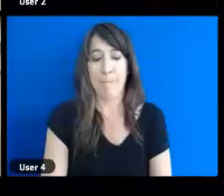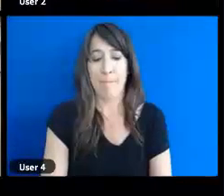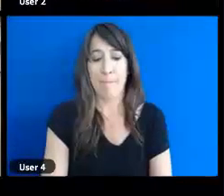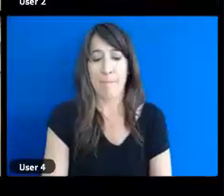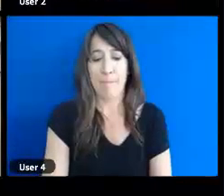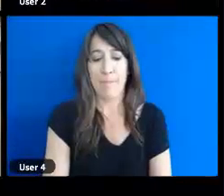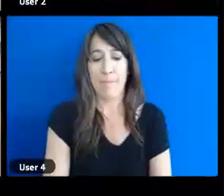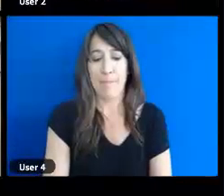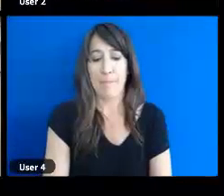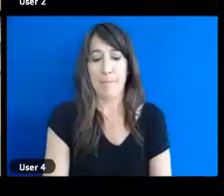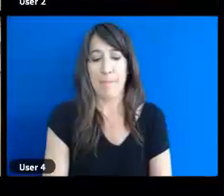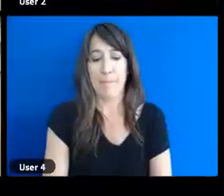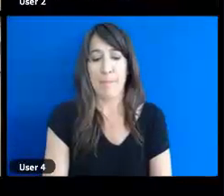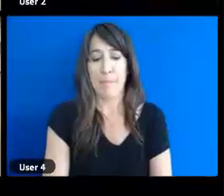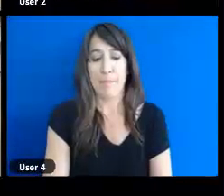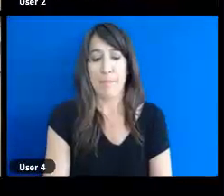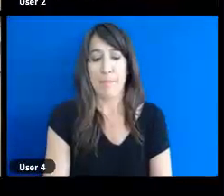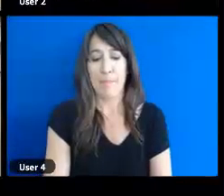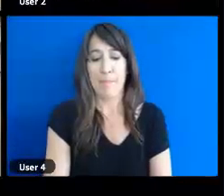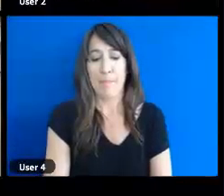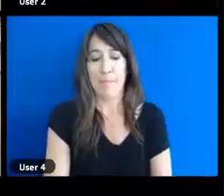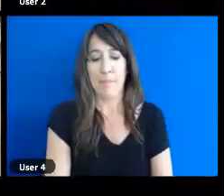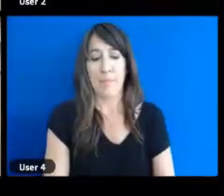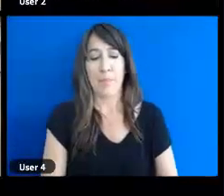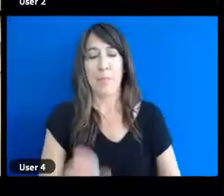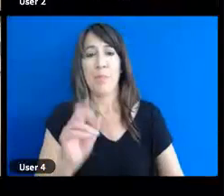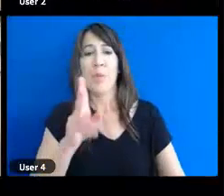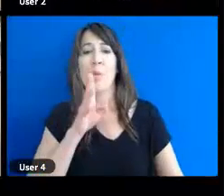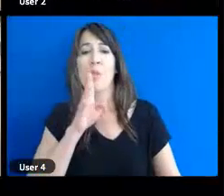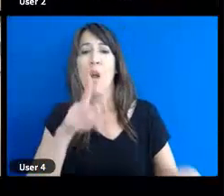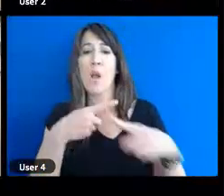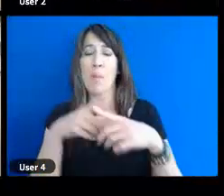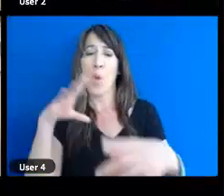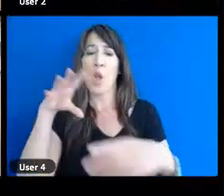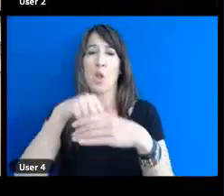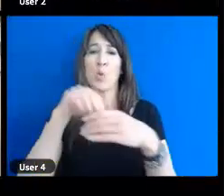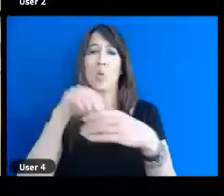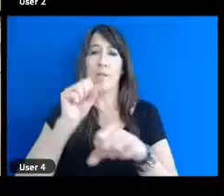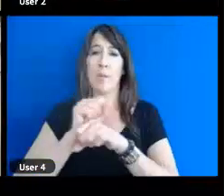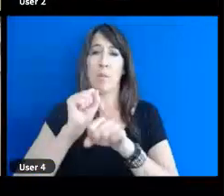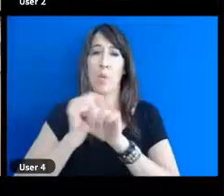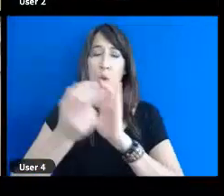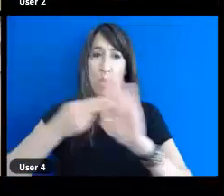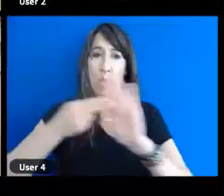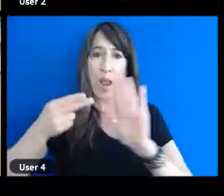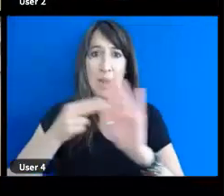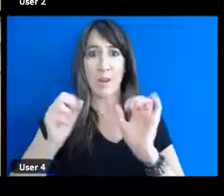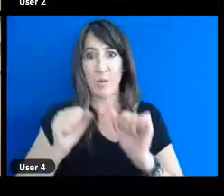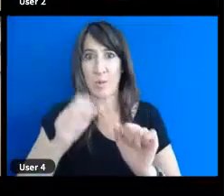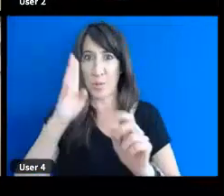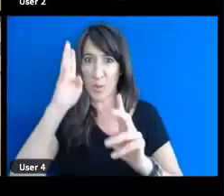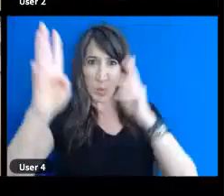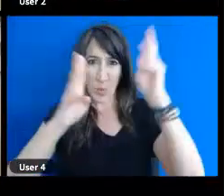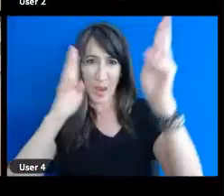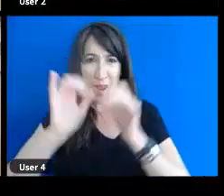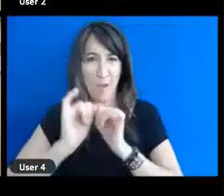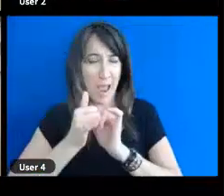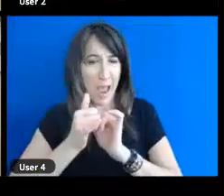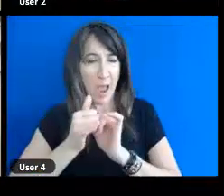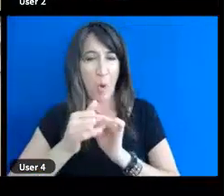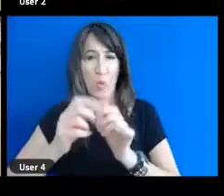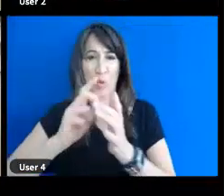So when we talk now a little bit about more about inclusive employer branding, you can be really creative actually when it